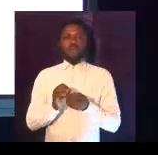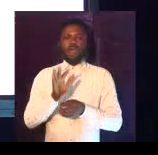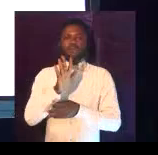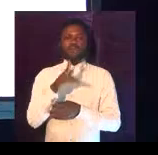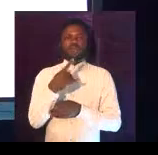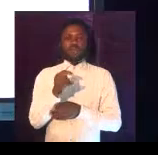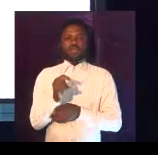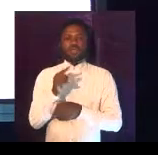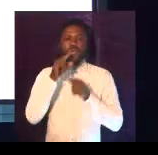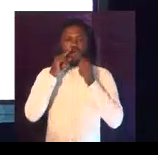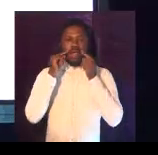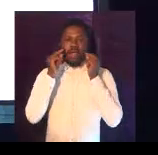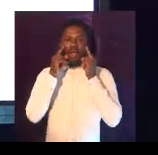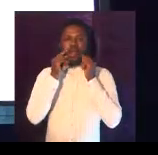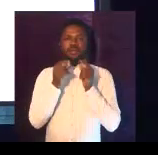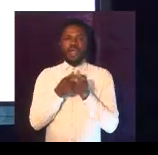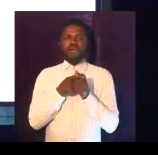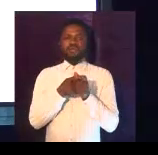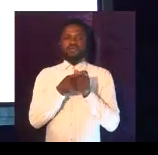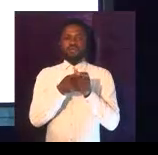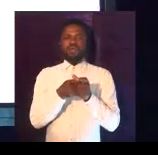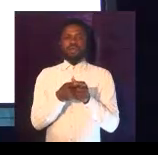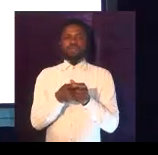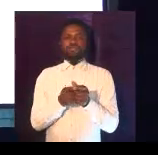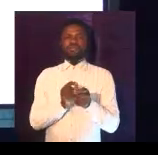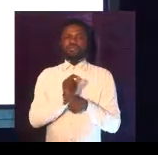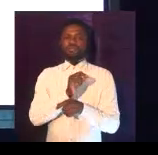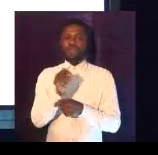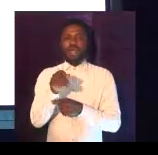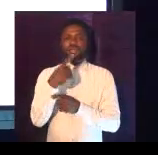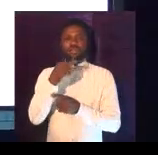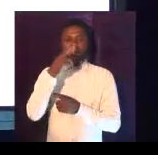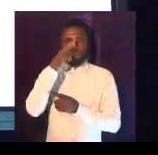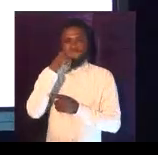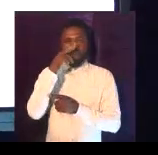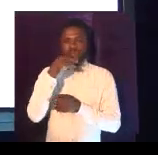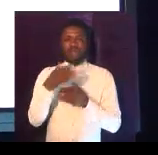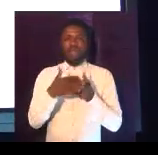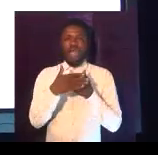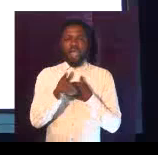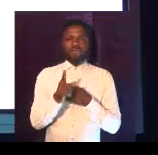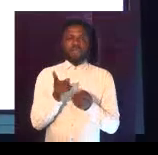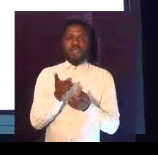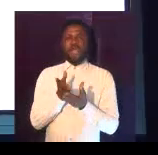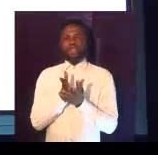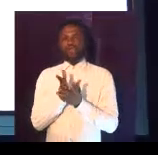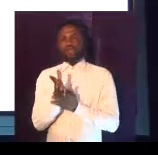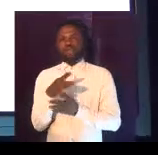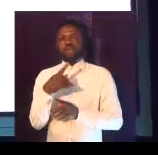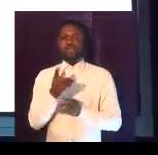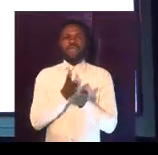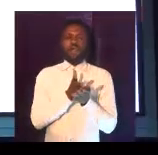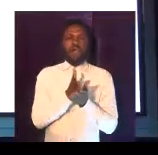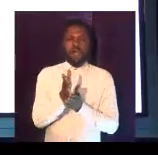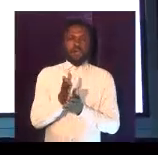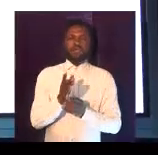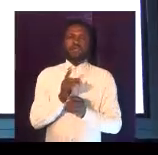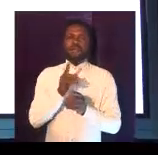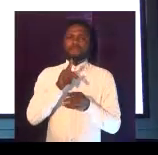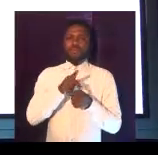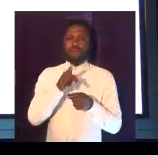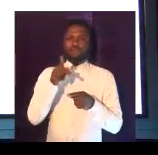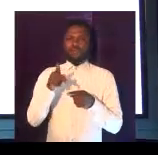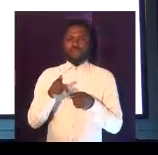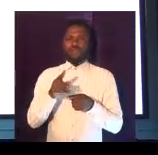television. And number 5, the cat ran dash the mouse. After. True.